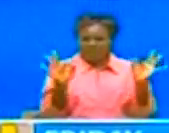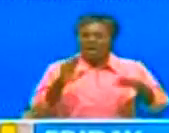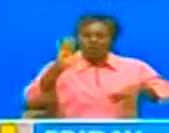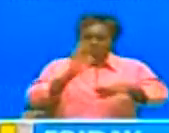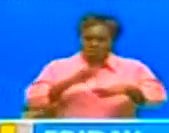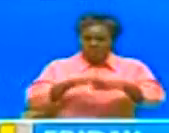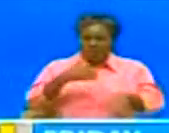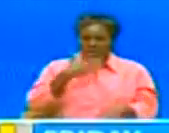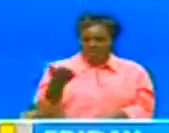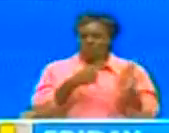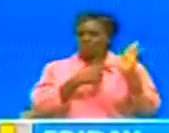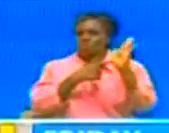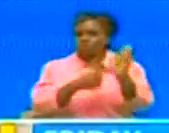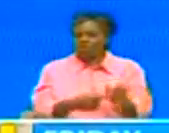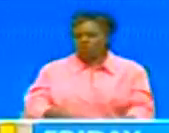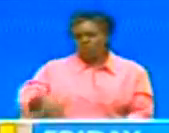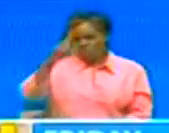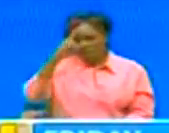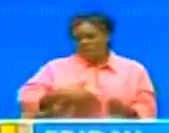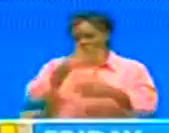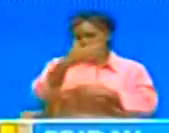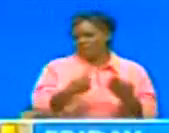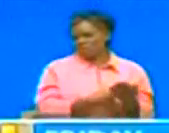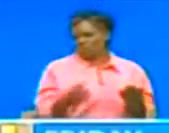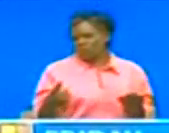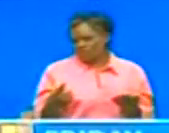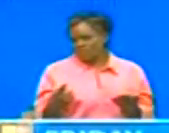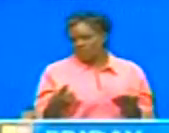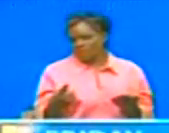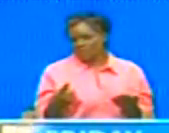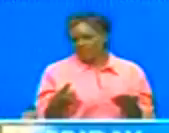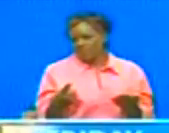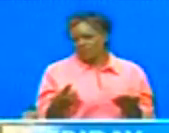pleasure having you on the show. I guess it's up to next week. Until next week,